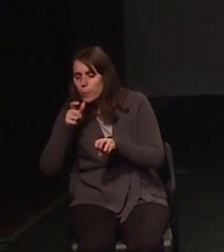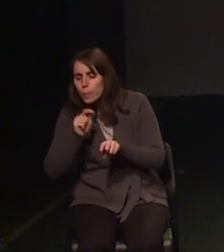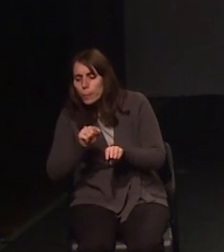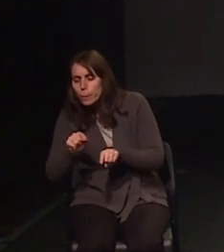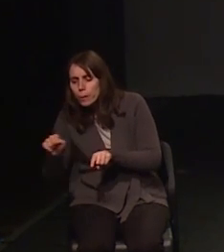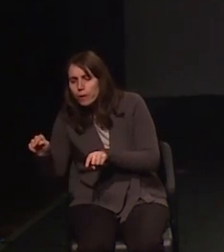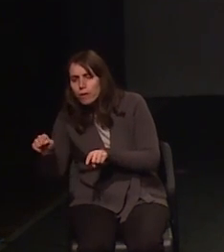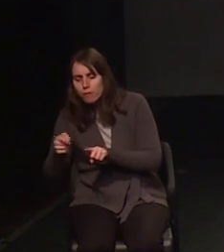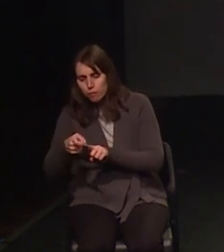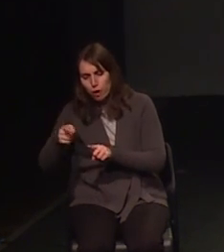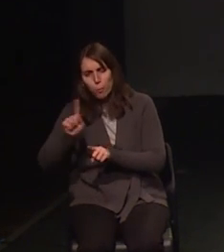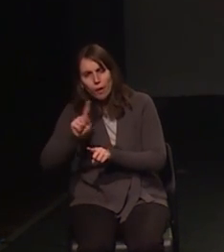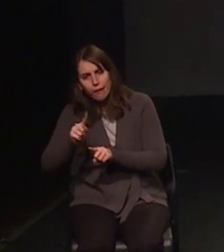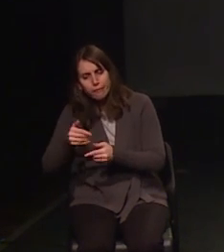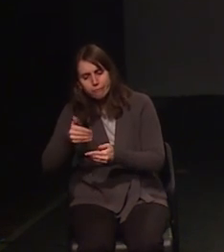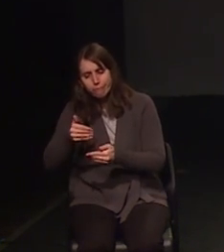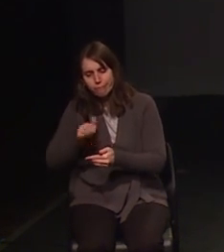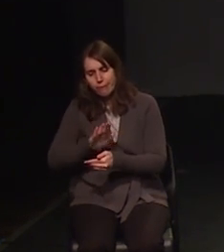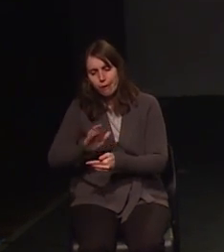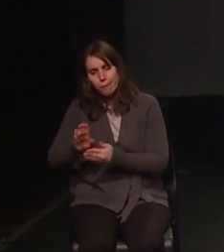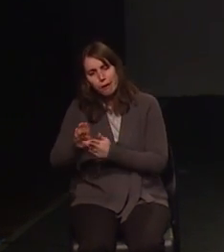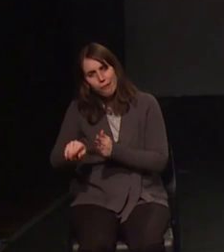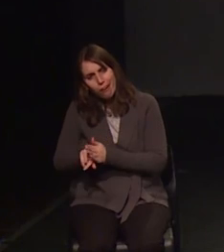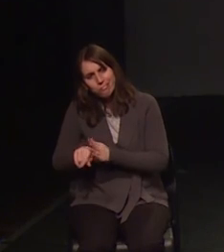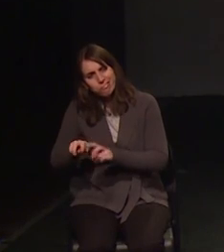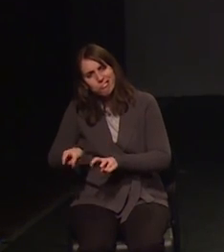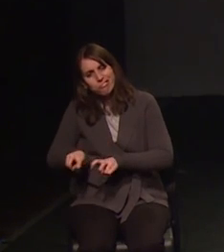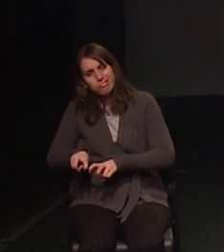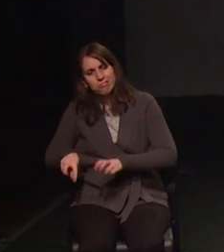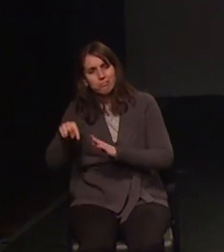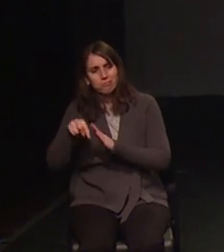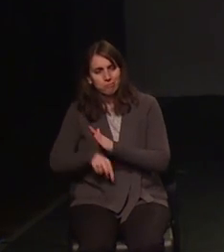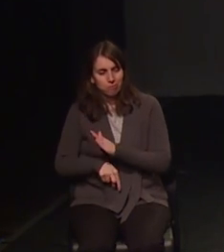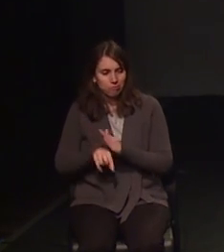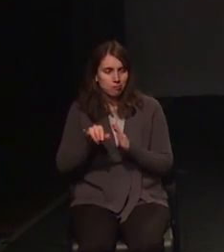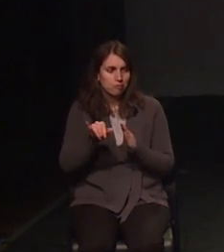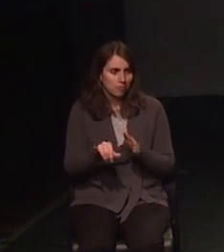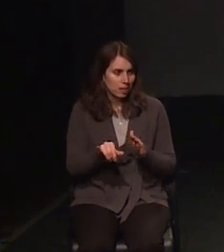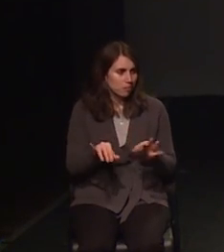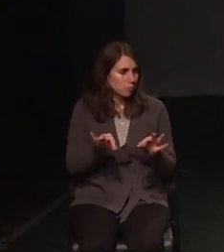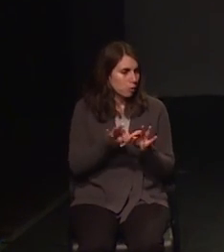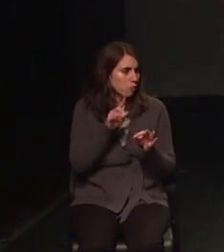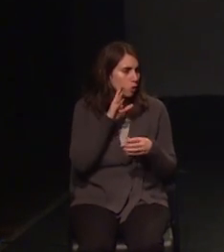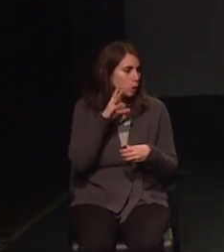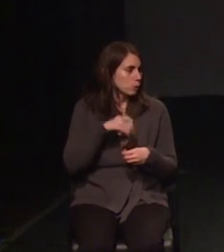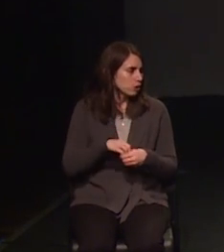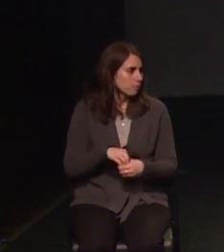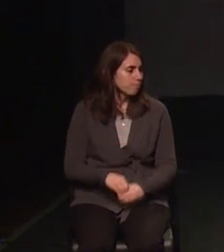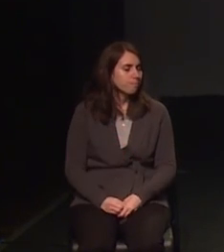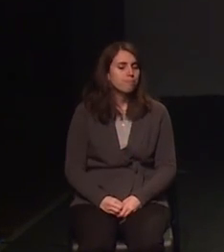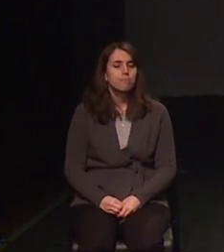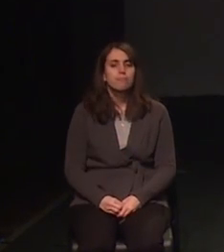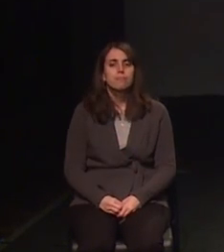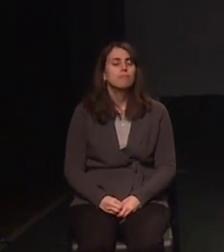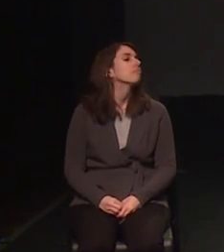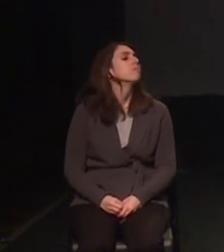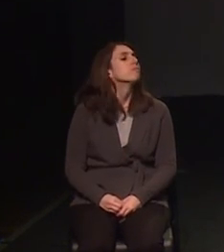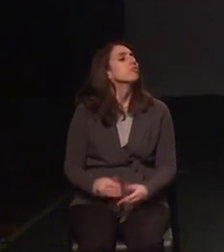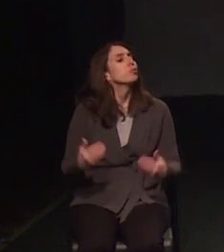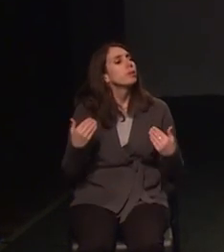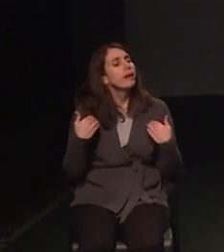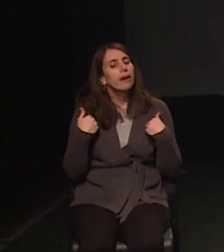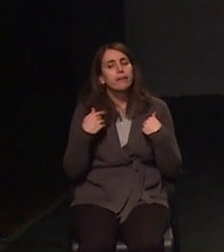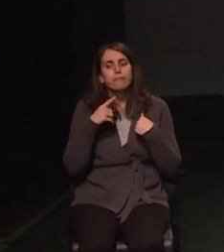field. Awesome. See? Specialists. That was awesome. Okay, so we talked about these various